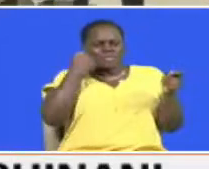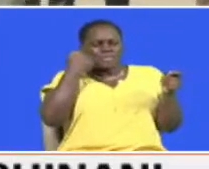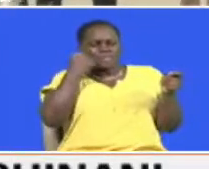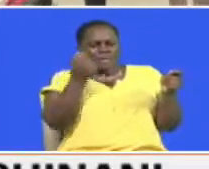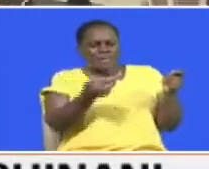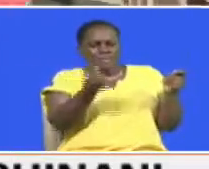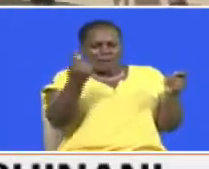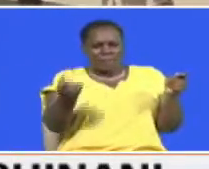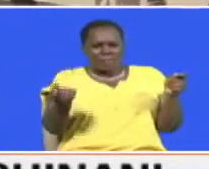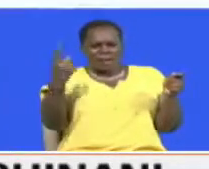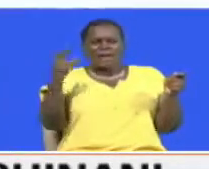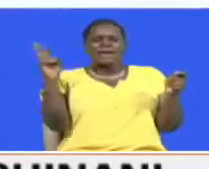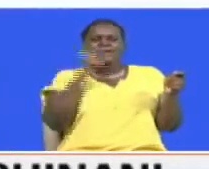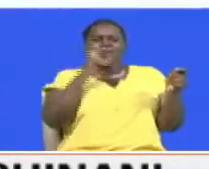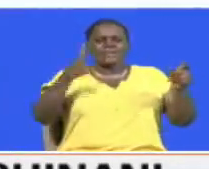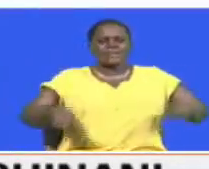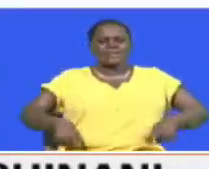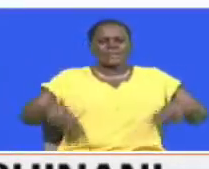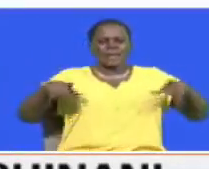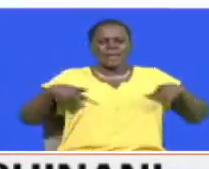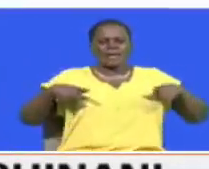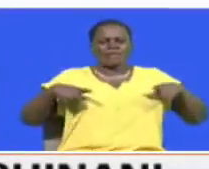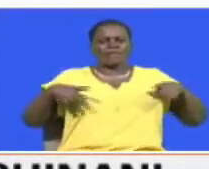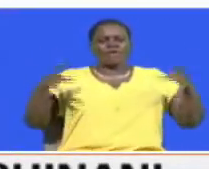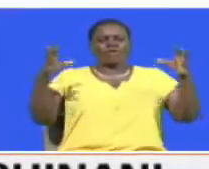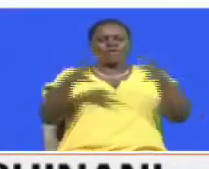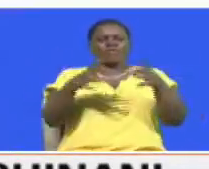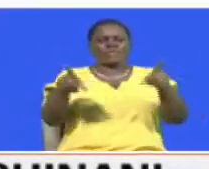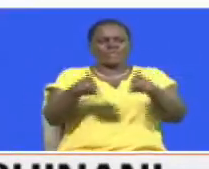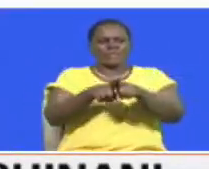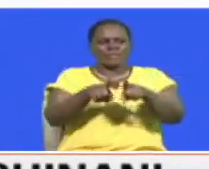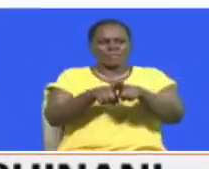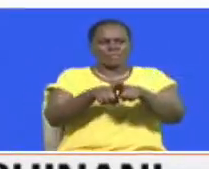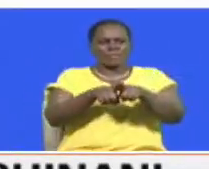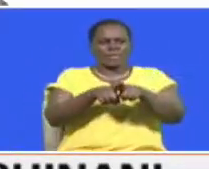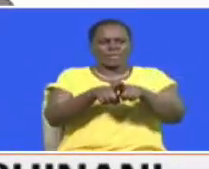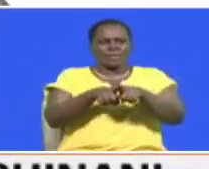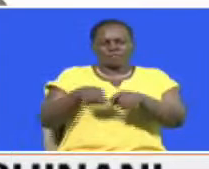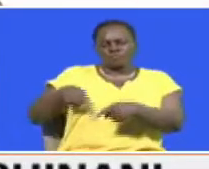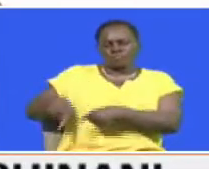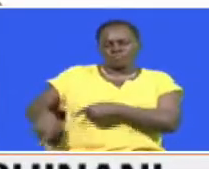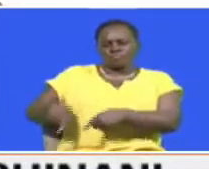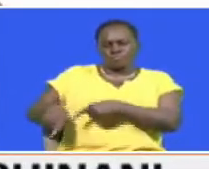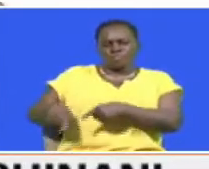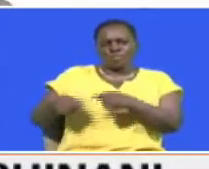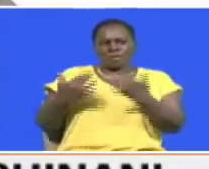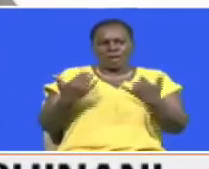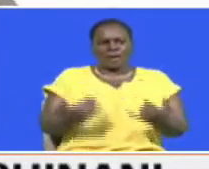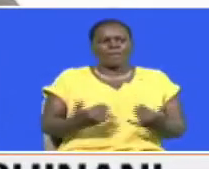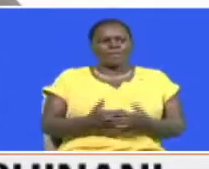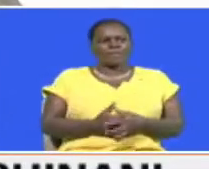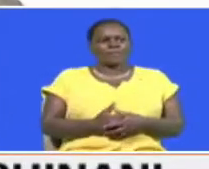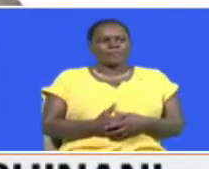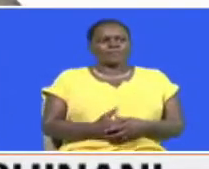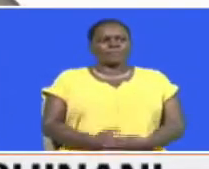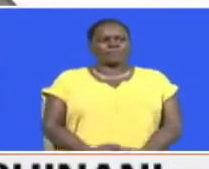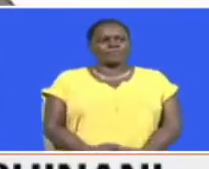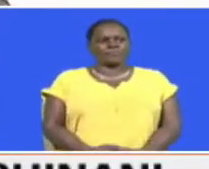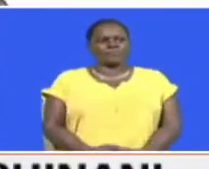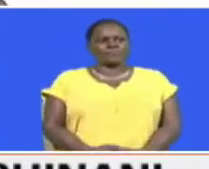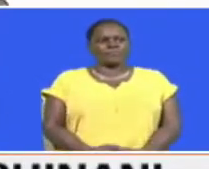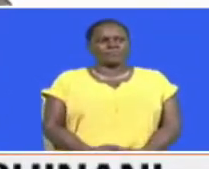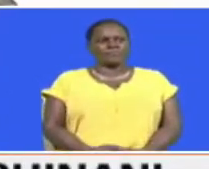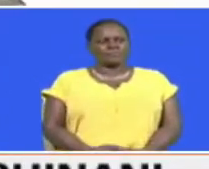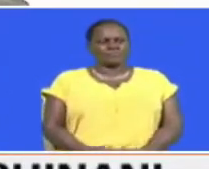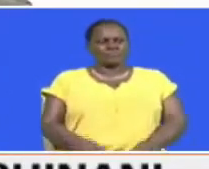magonjwa yanayohatarisha afya ya jamii kama vile mlipuko wa ugonjwa wa kipindupindu unaoshuhudiwa sasa.